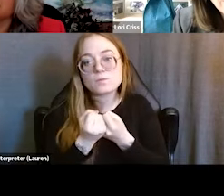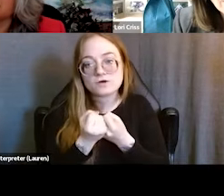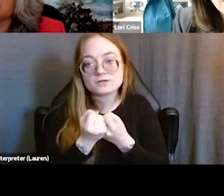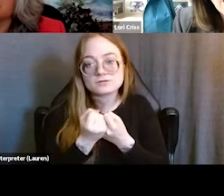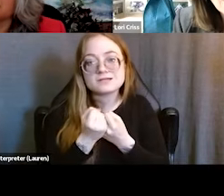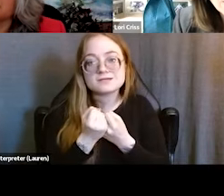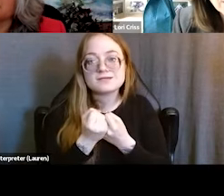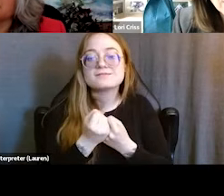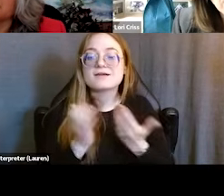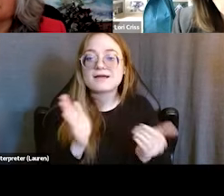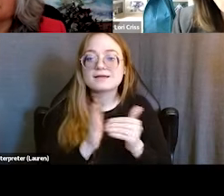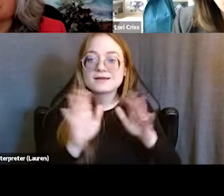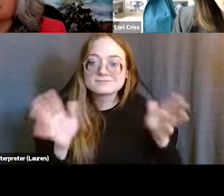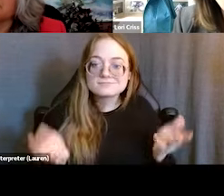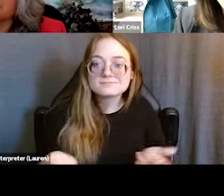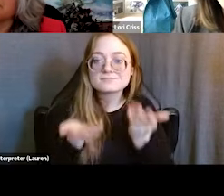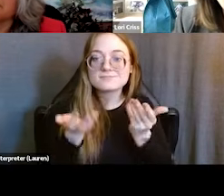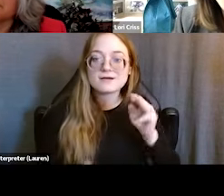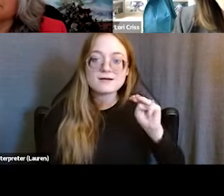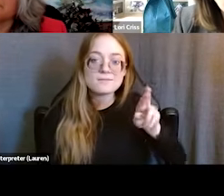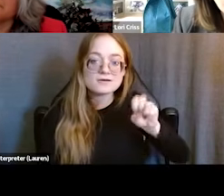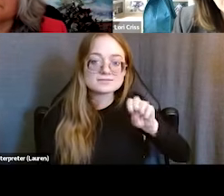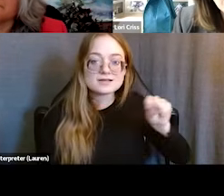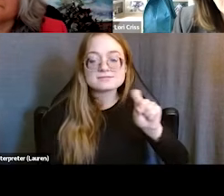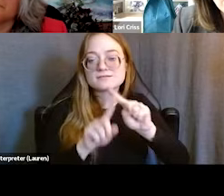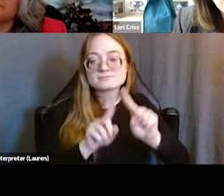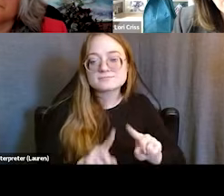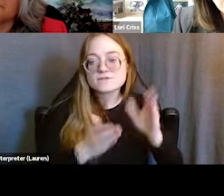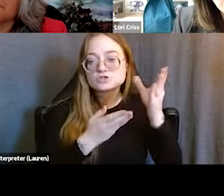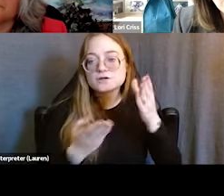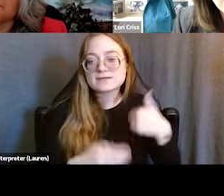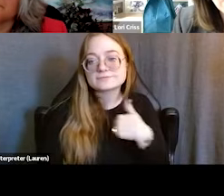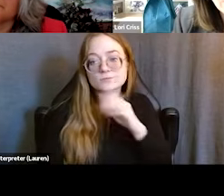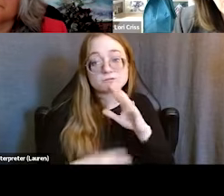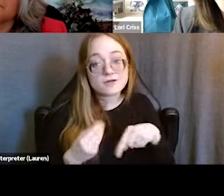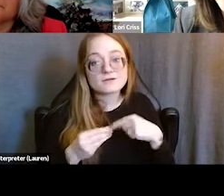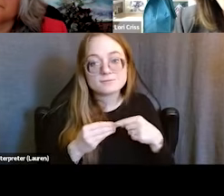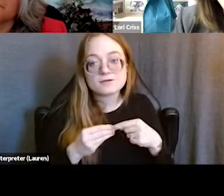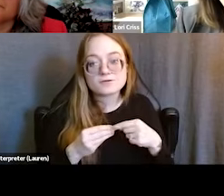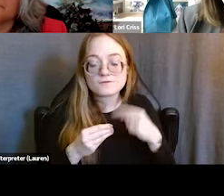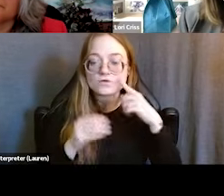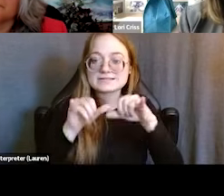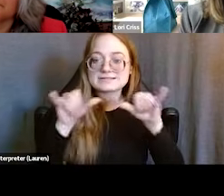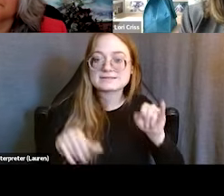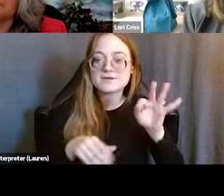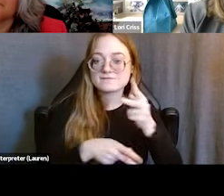up MRSS and all of the other services that we are talking about in the system of care approach.